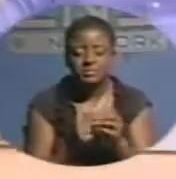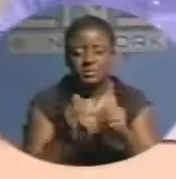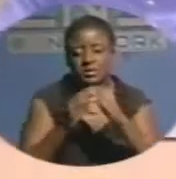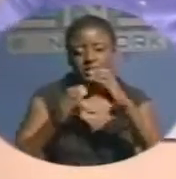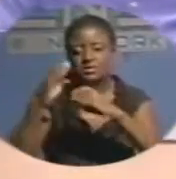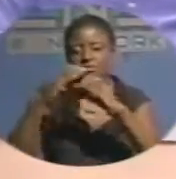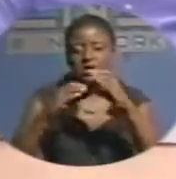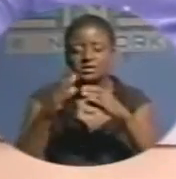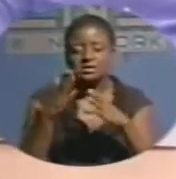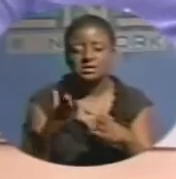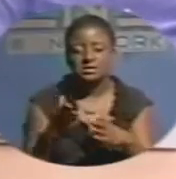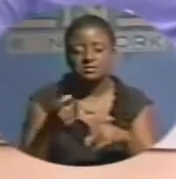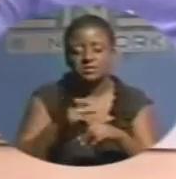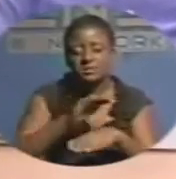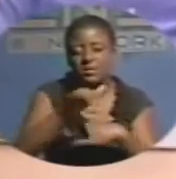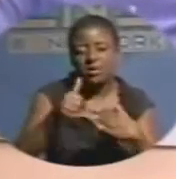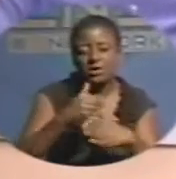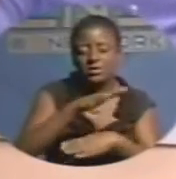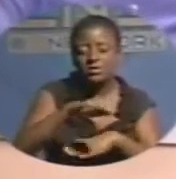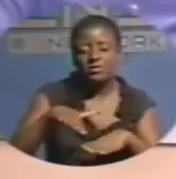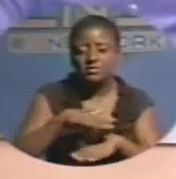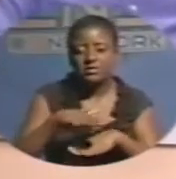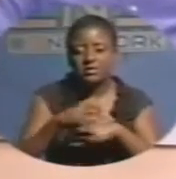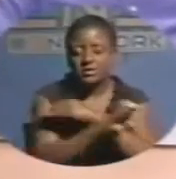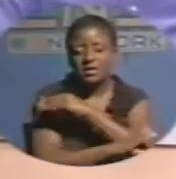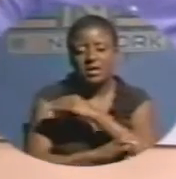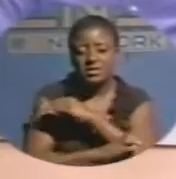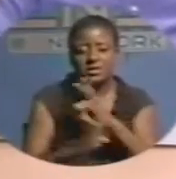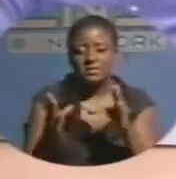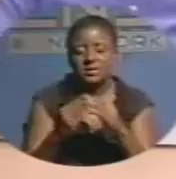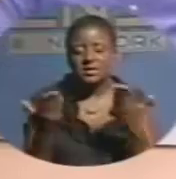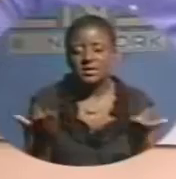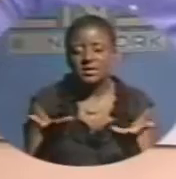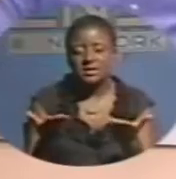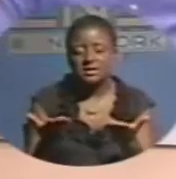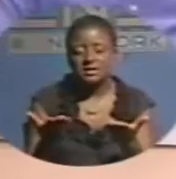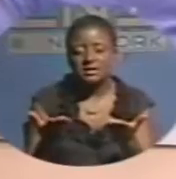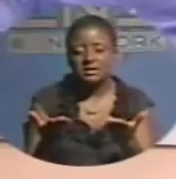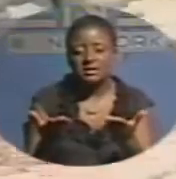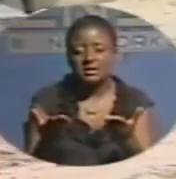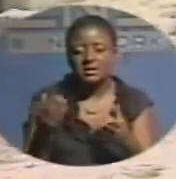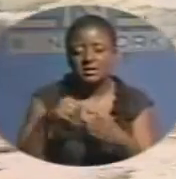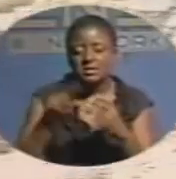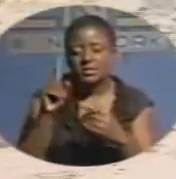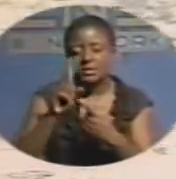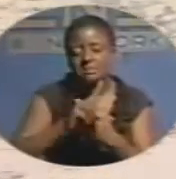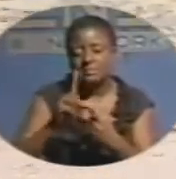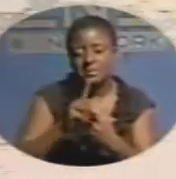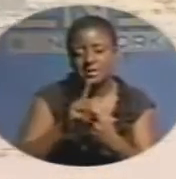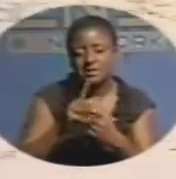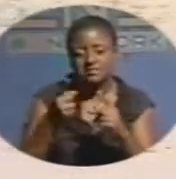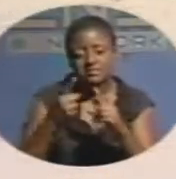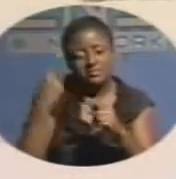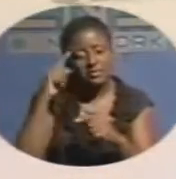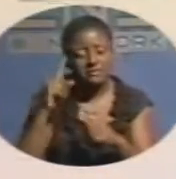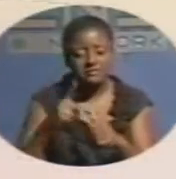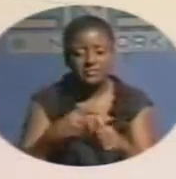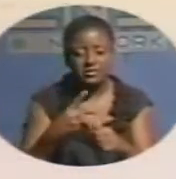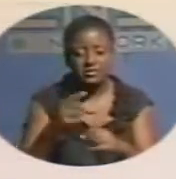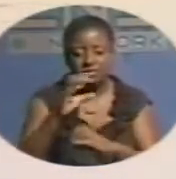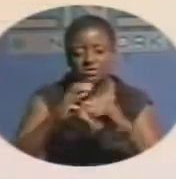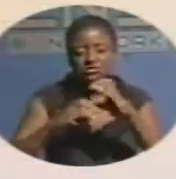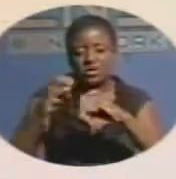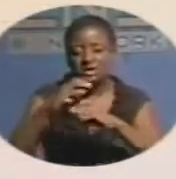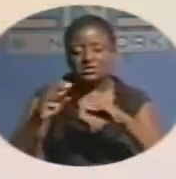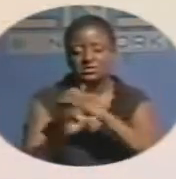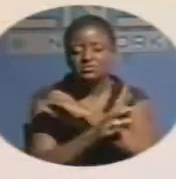Contractors from all over the Caribbean will meet here in the capital in a little more than a month for the first ever Contractors Regional Conference.